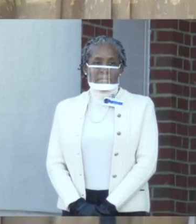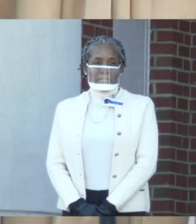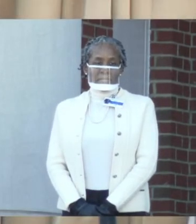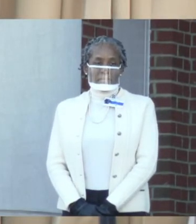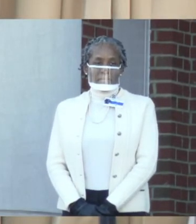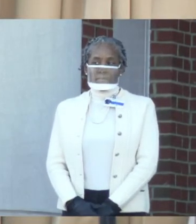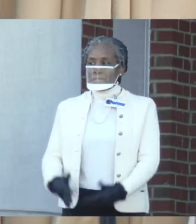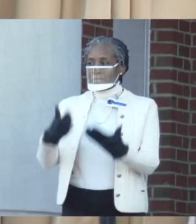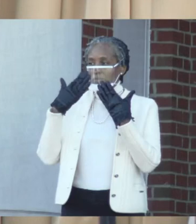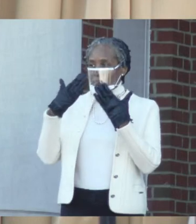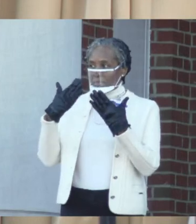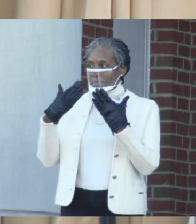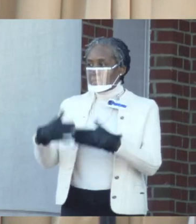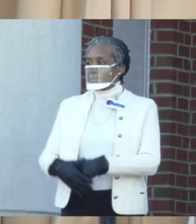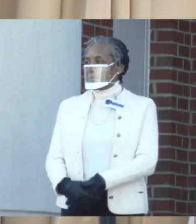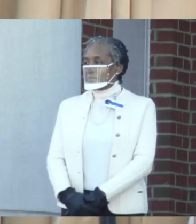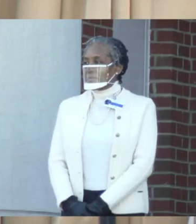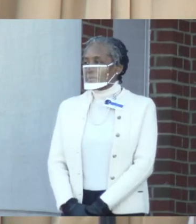Thank you.